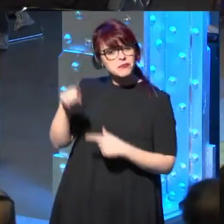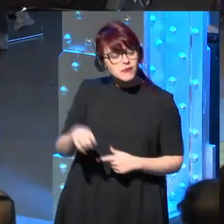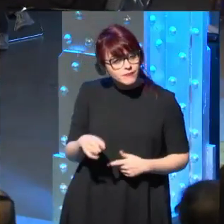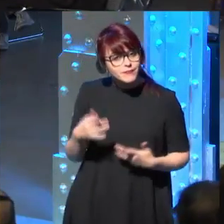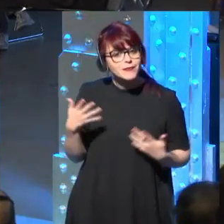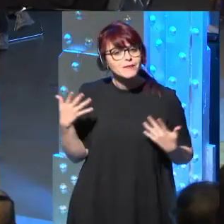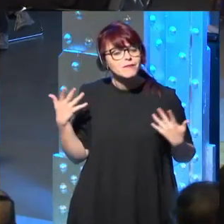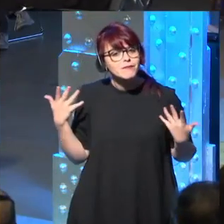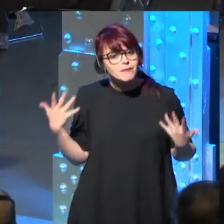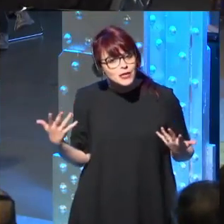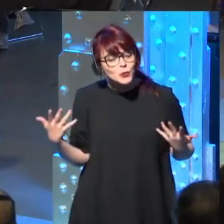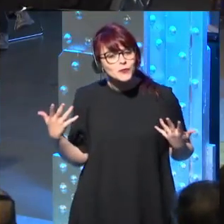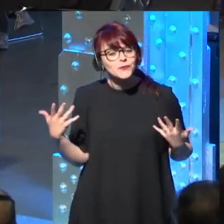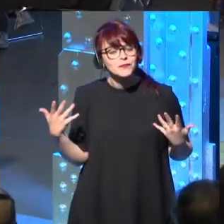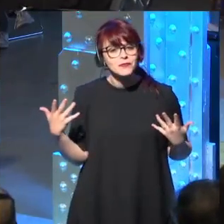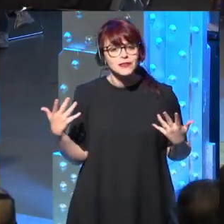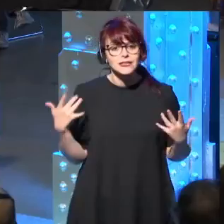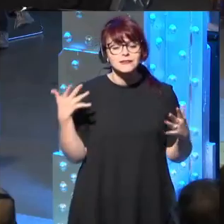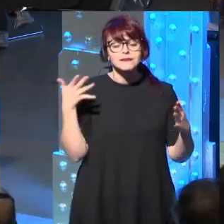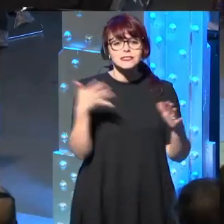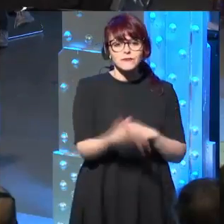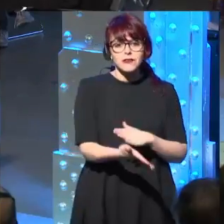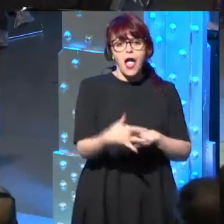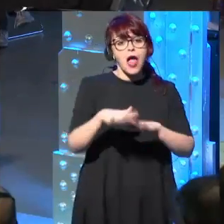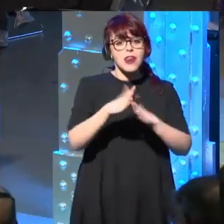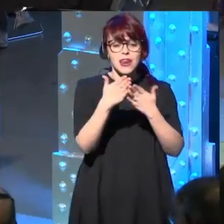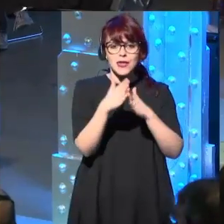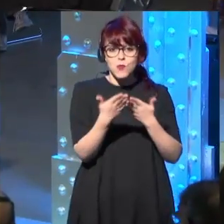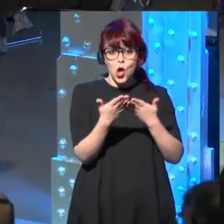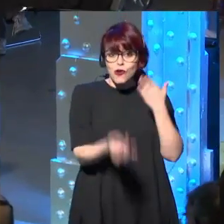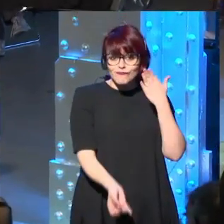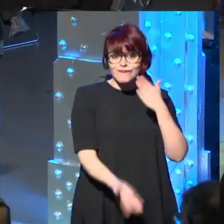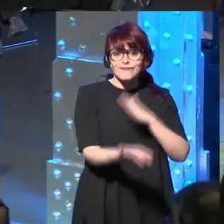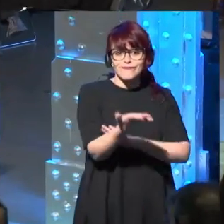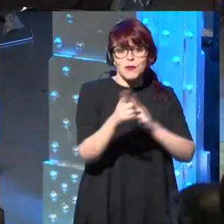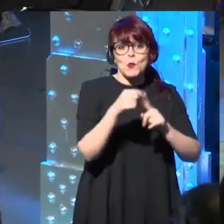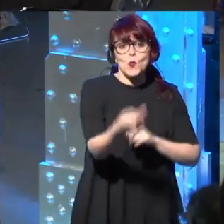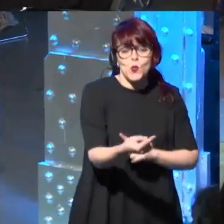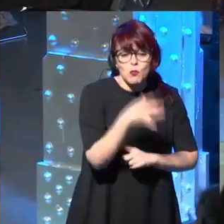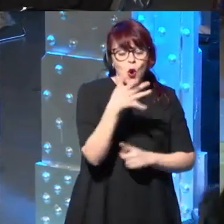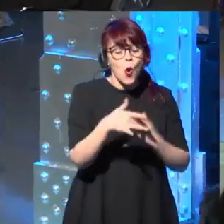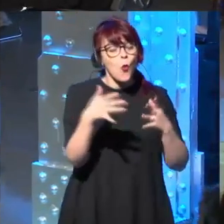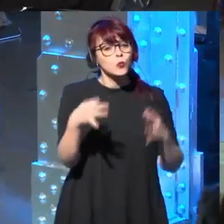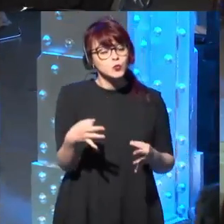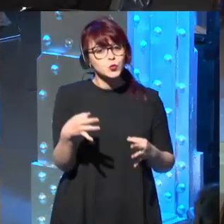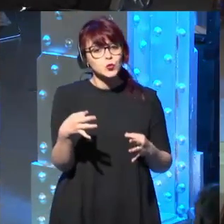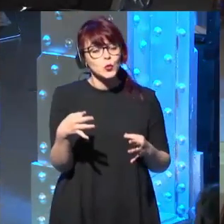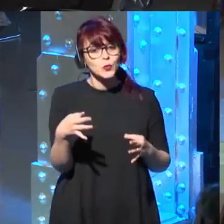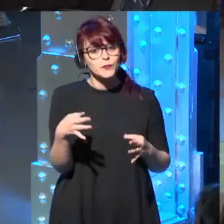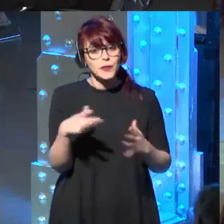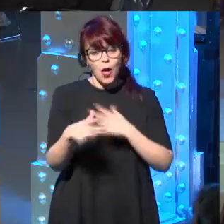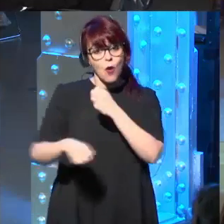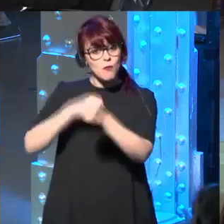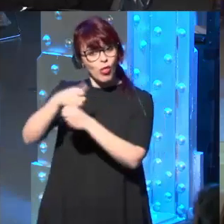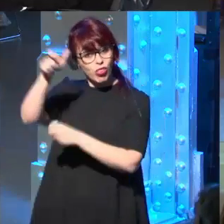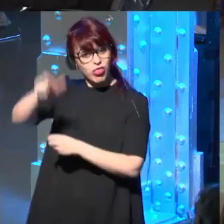triggered this book is, during the day, the well digger was shouting,